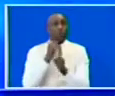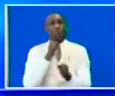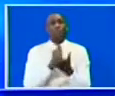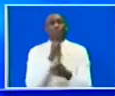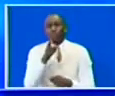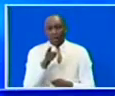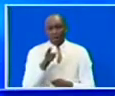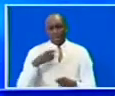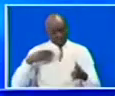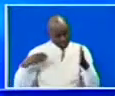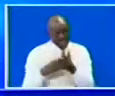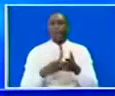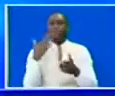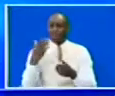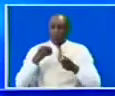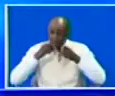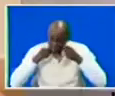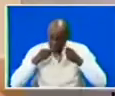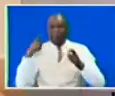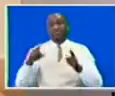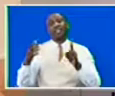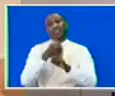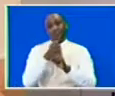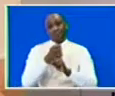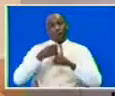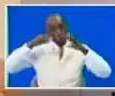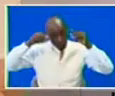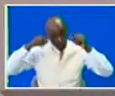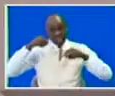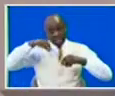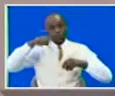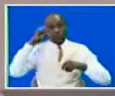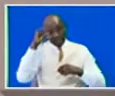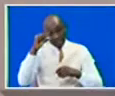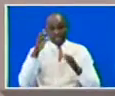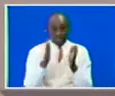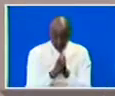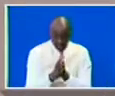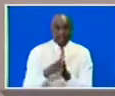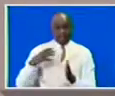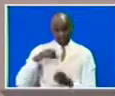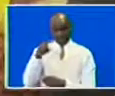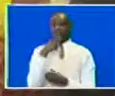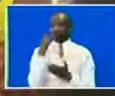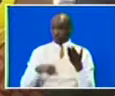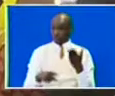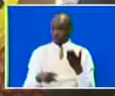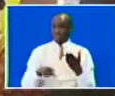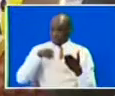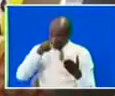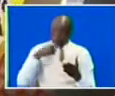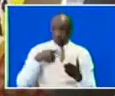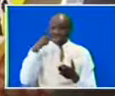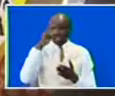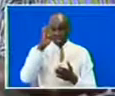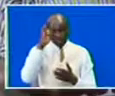that the recent ban on plastic bags is actualized. Quality Assurance and Inspection Director Eric Chesire says KEBS is now looking into helping